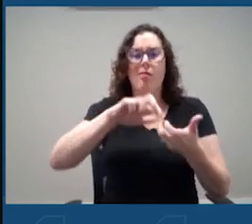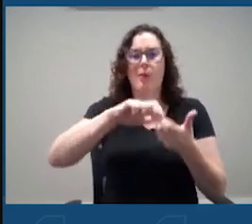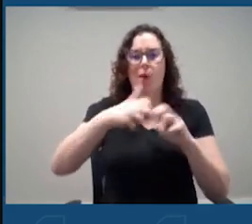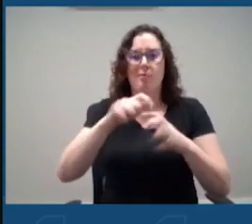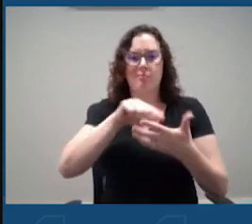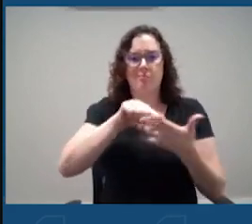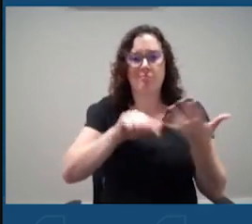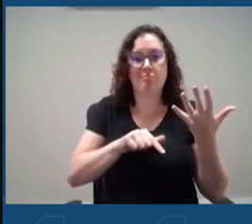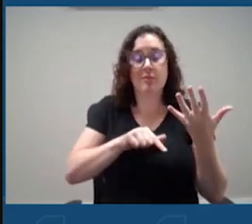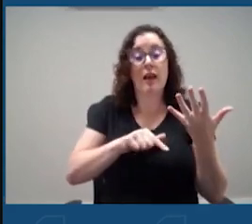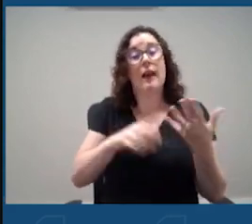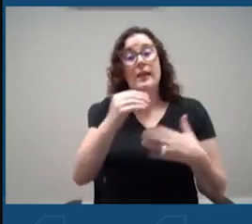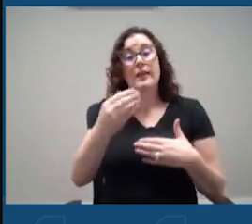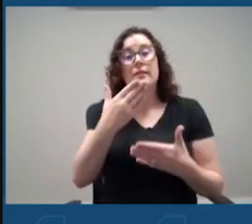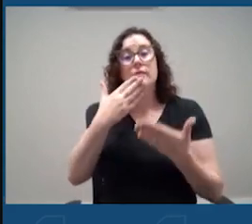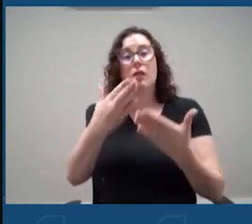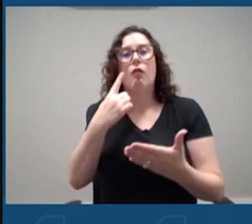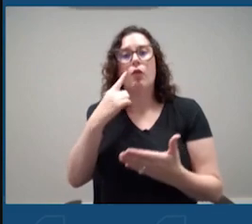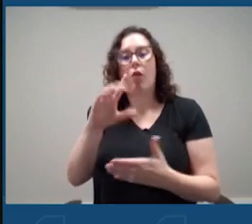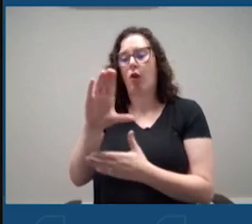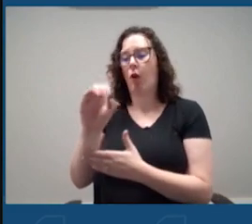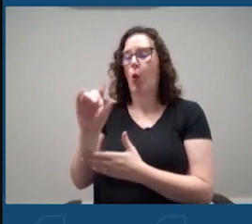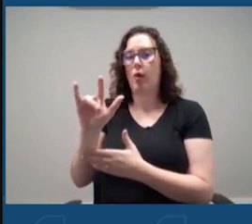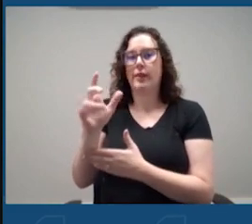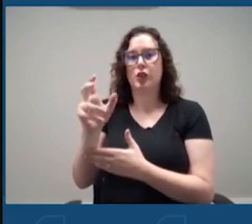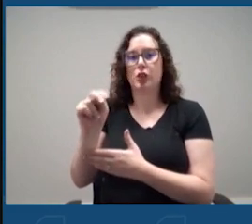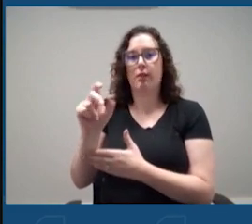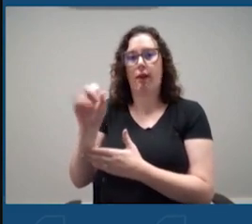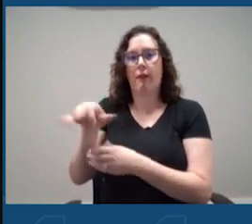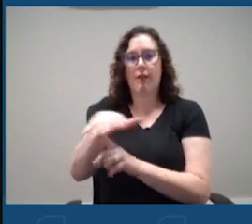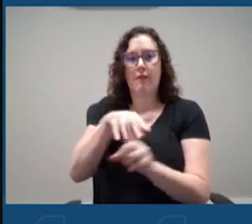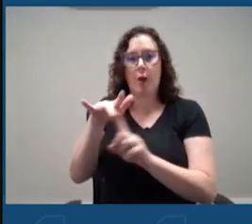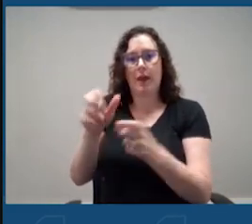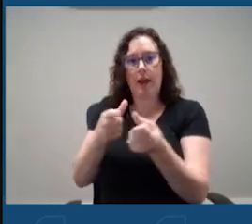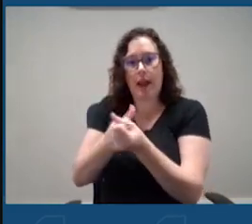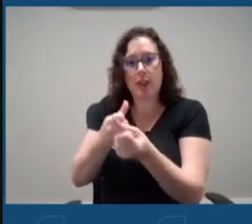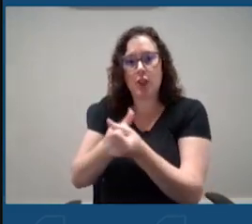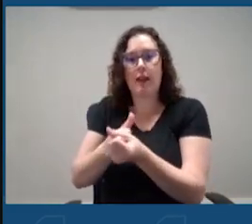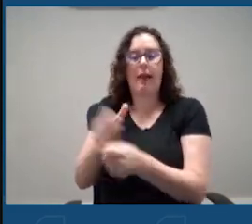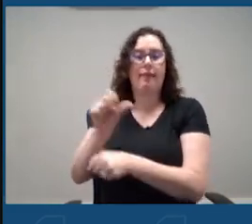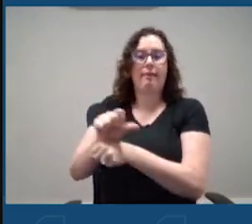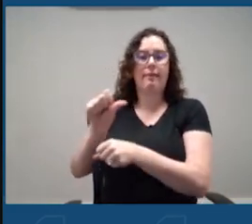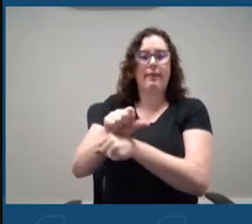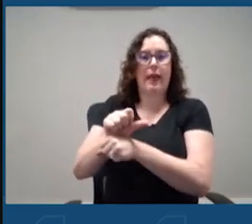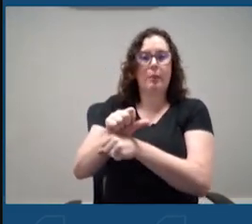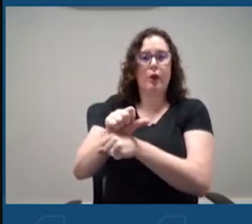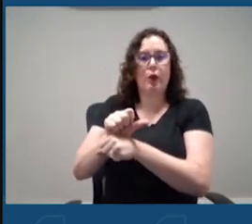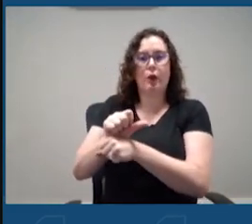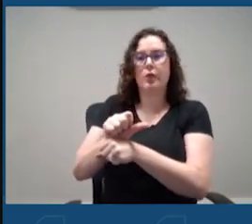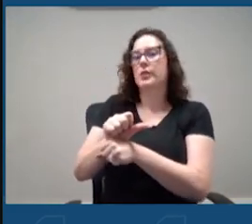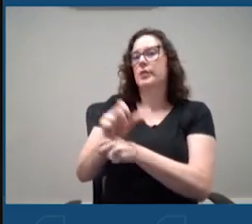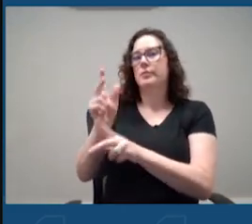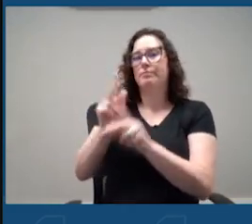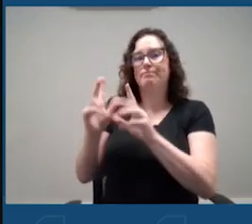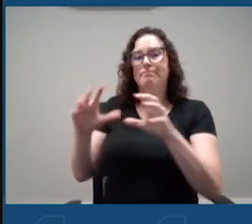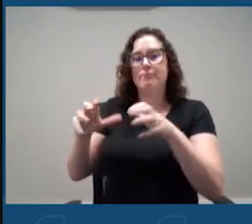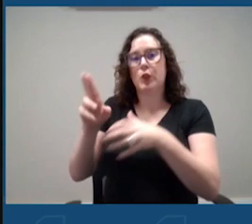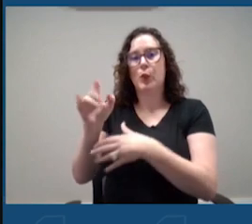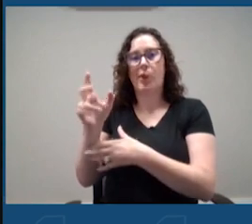all of the Coalition of Environmental Advocates and labor unions who made today happen. Special thanks to Ms.